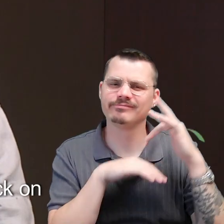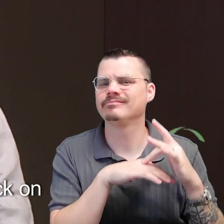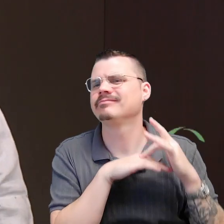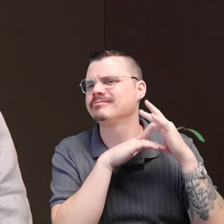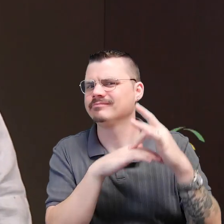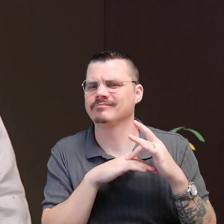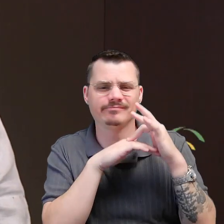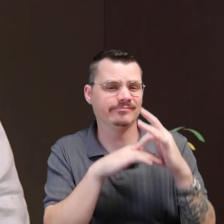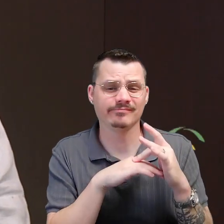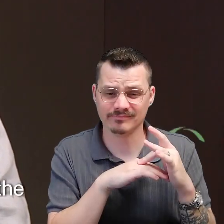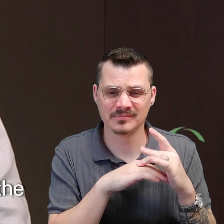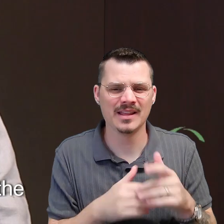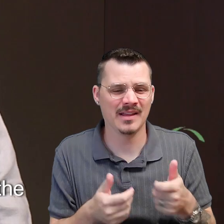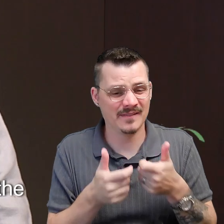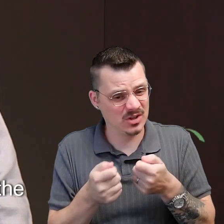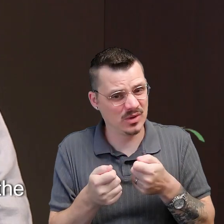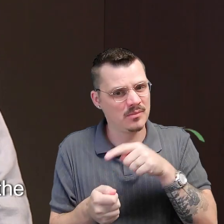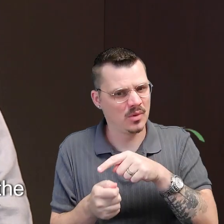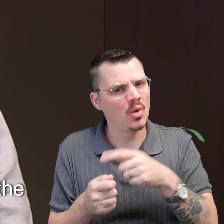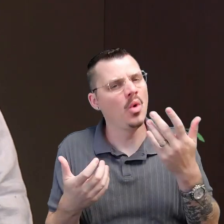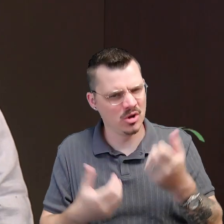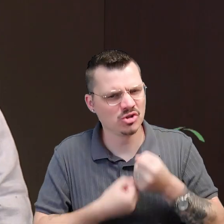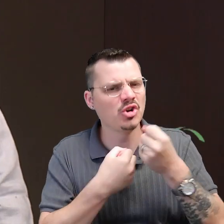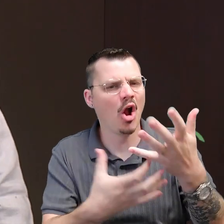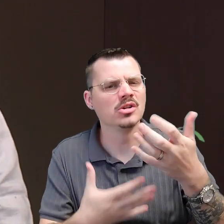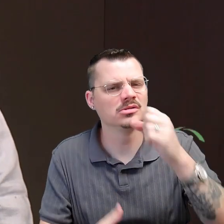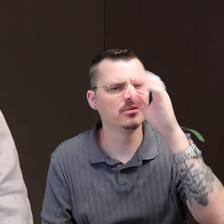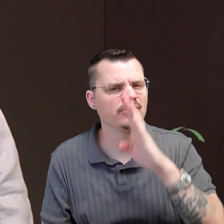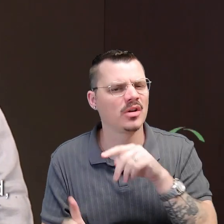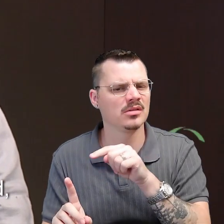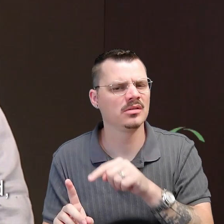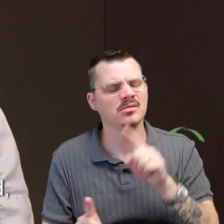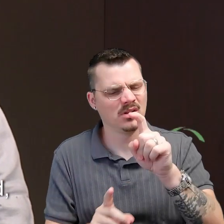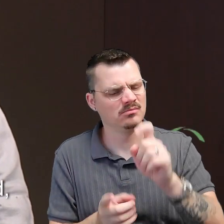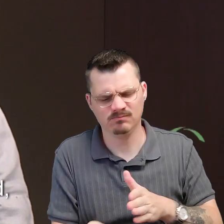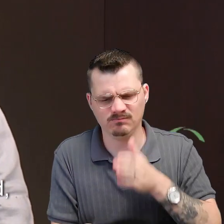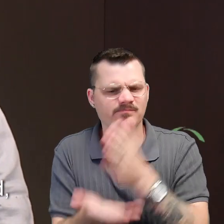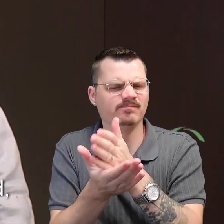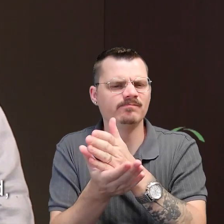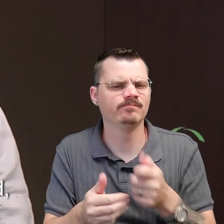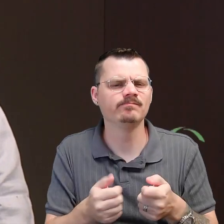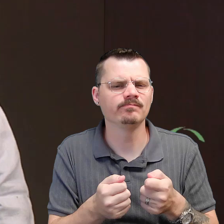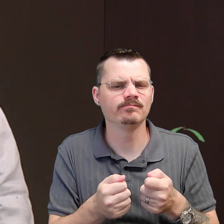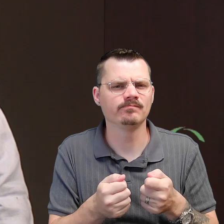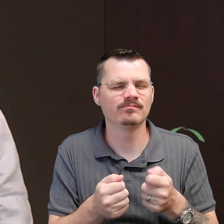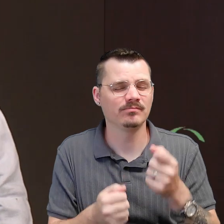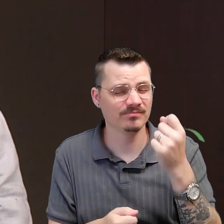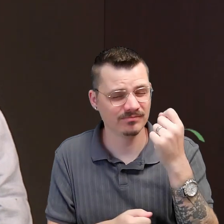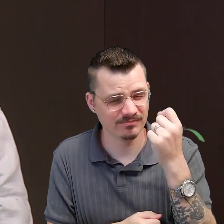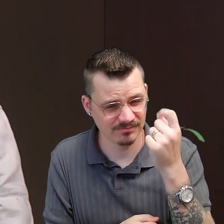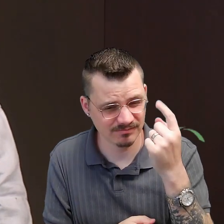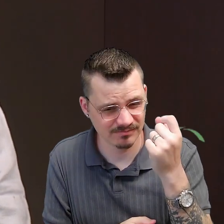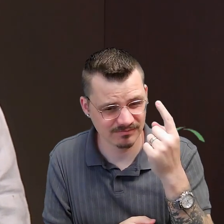absolutely stuck on this idea that the video games were causing the schizophrenia. And he needs to have that stopped. Even